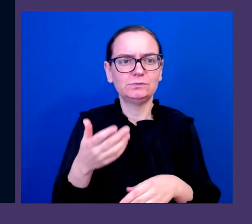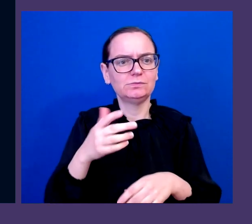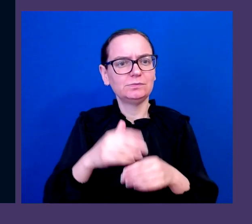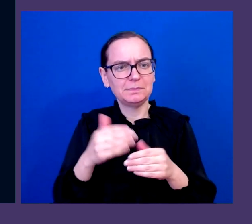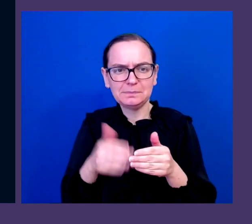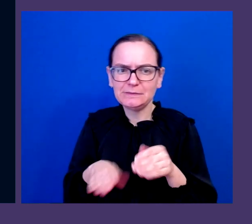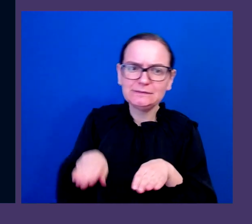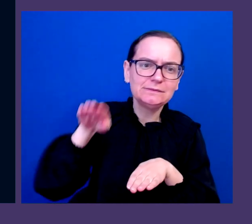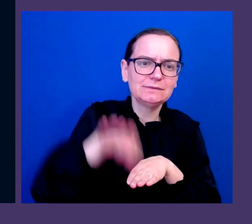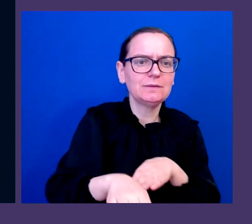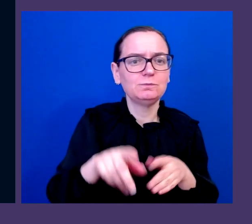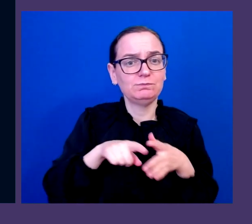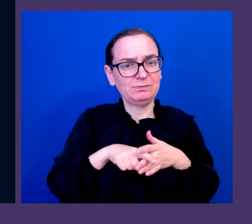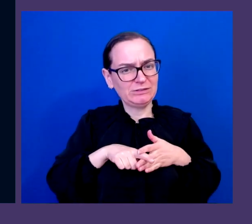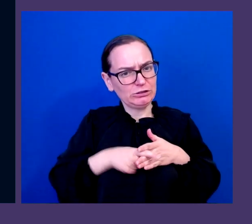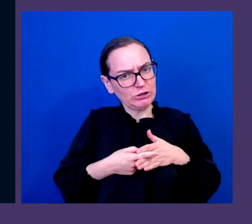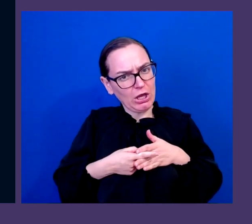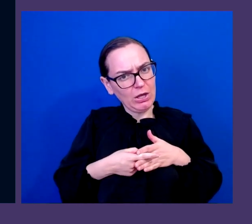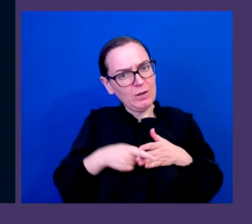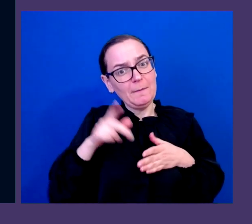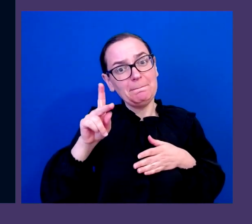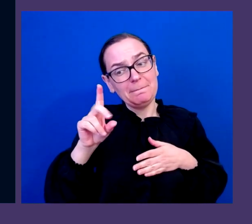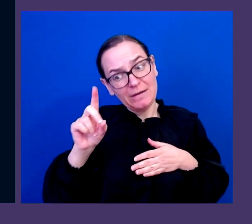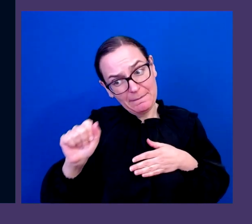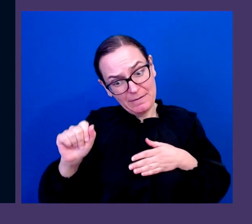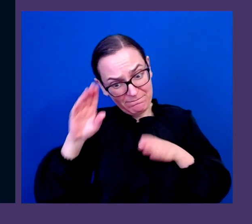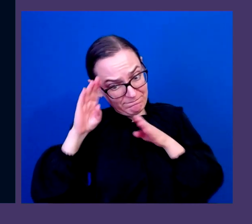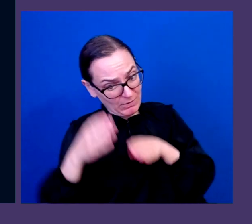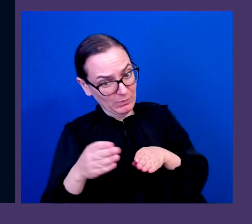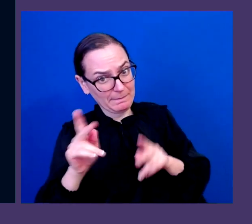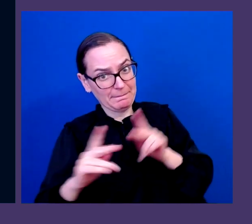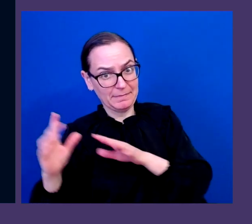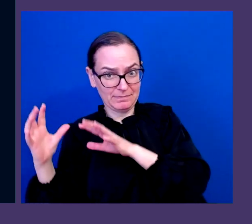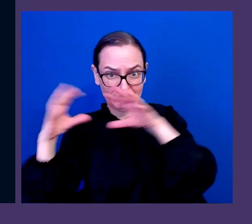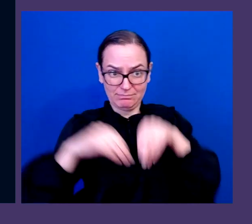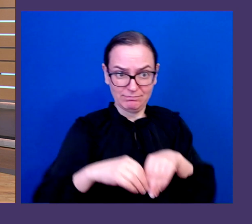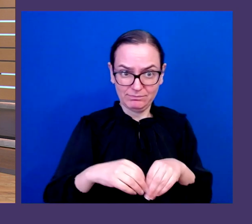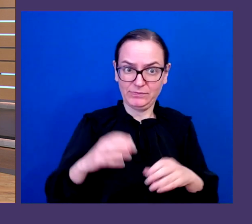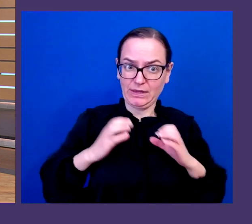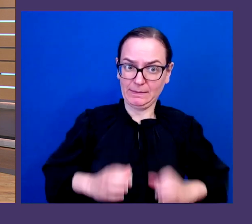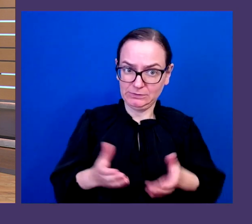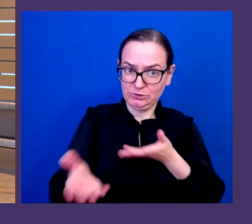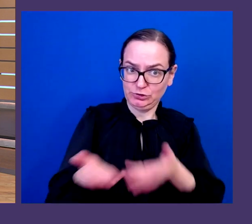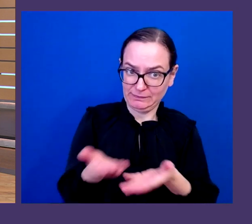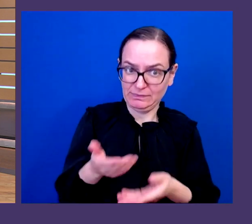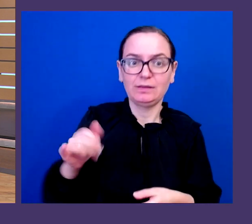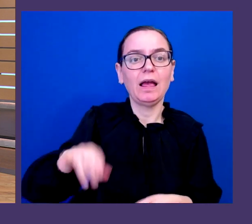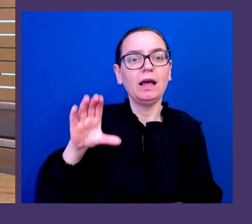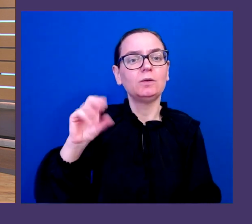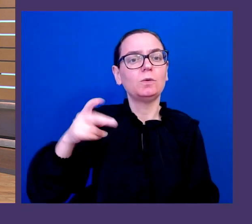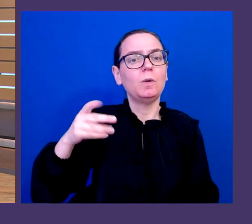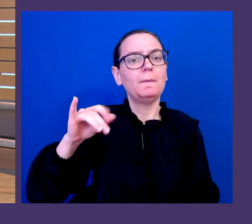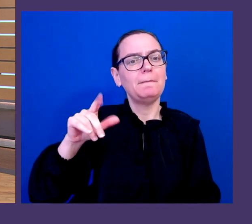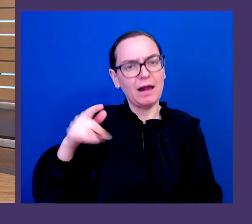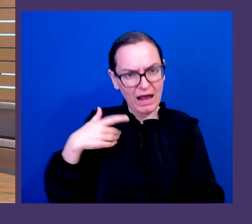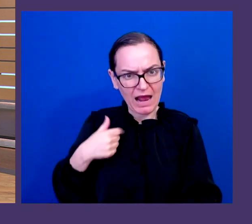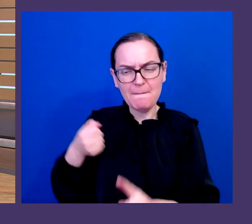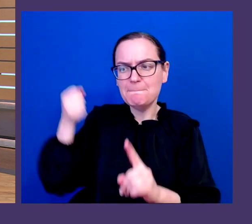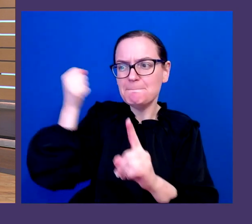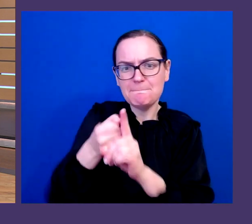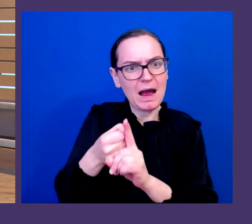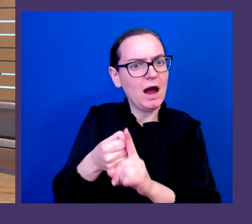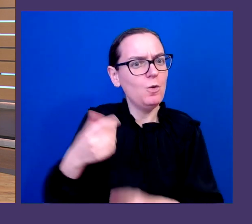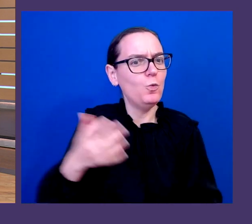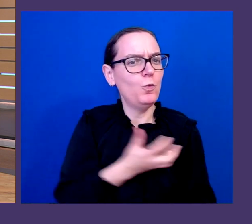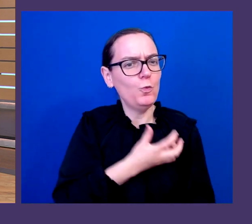helping people be more productive at work. It assists with note-taking, transcription of meetings, email